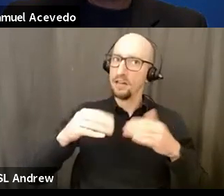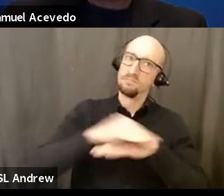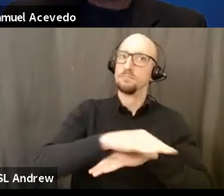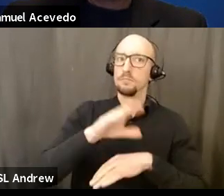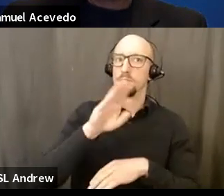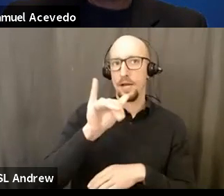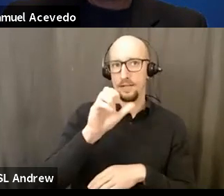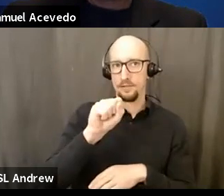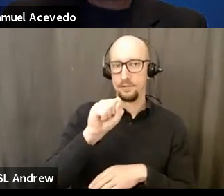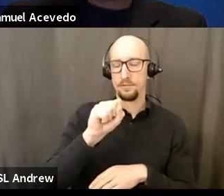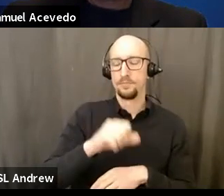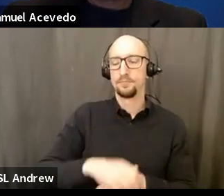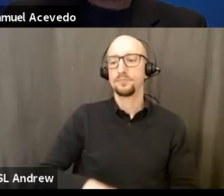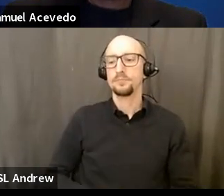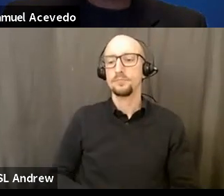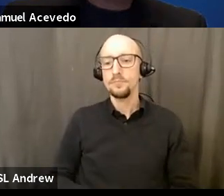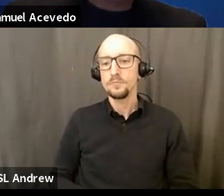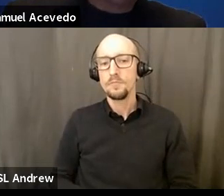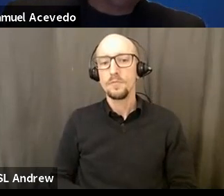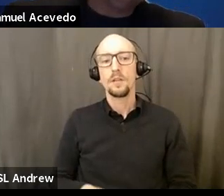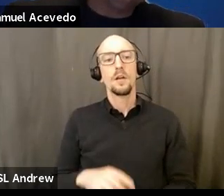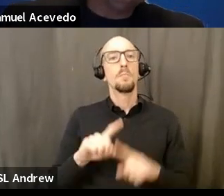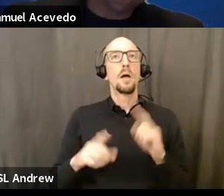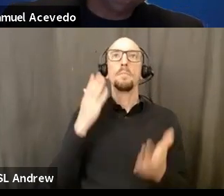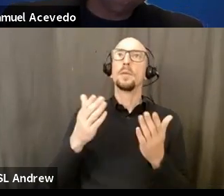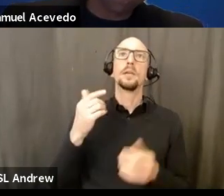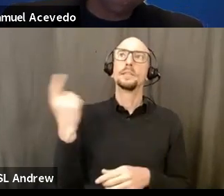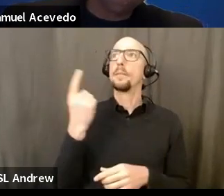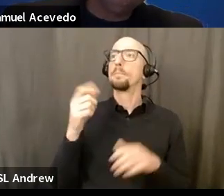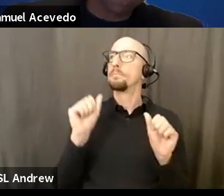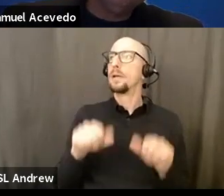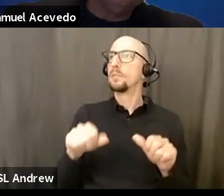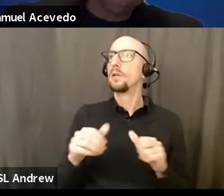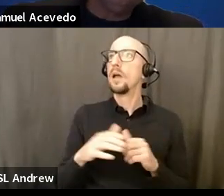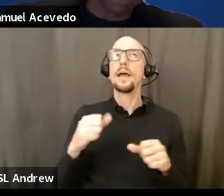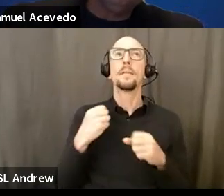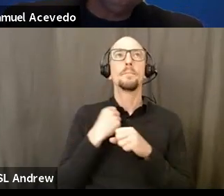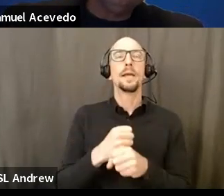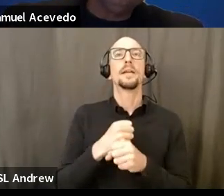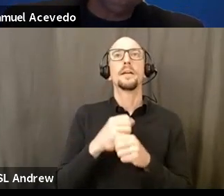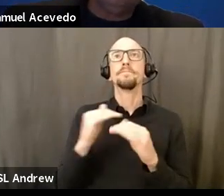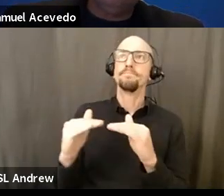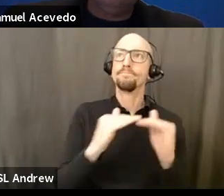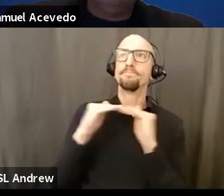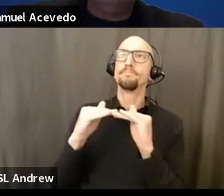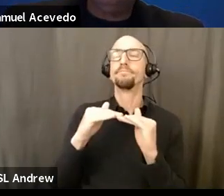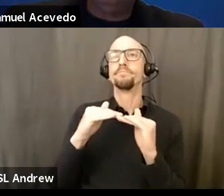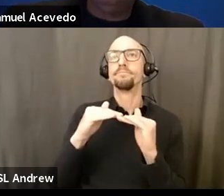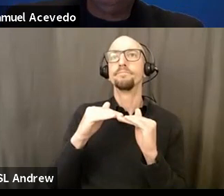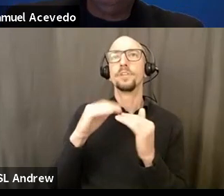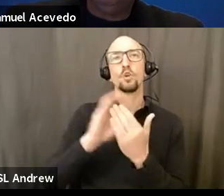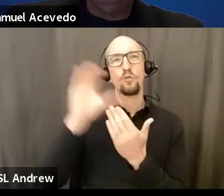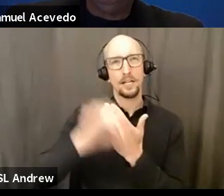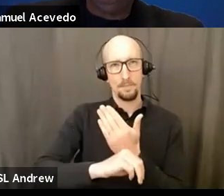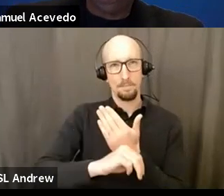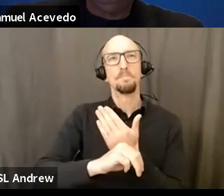create, I don't know, some level playing field at the curriculum level, which is outside